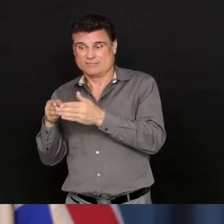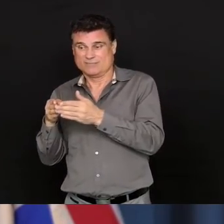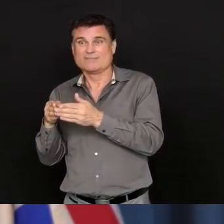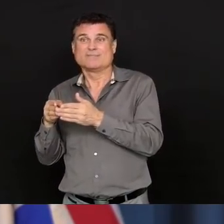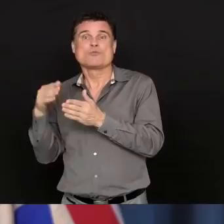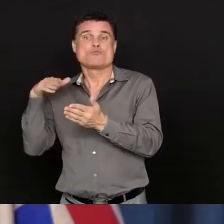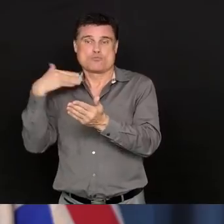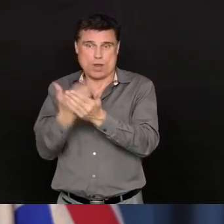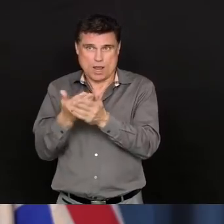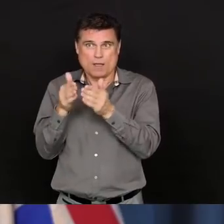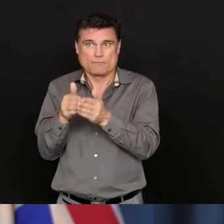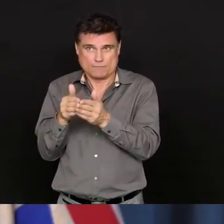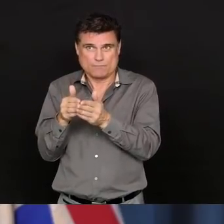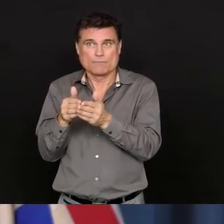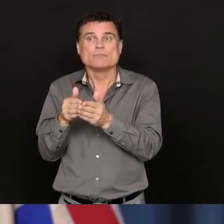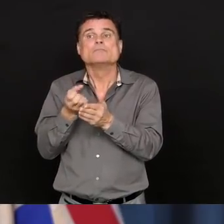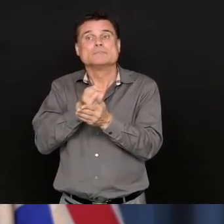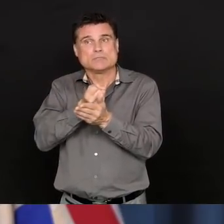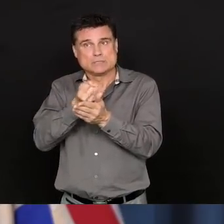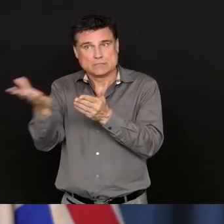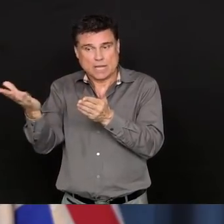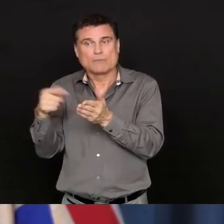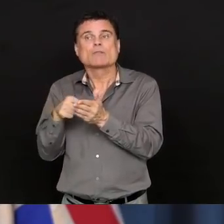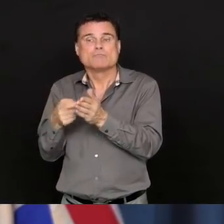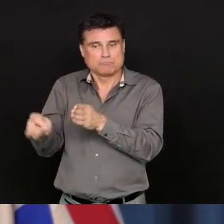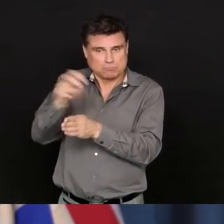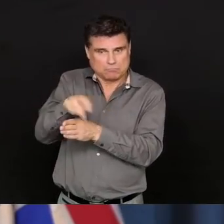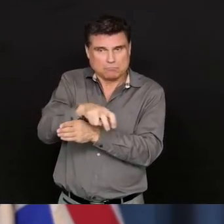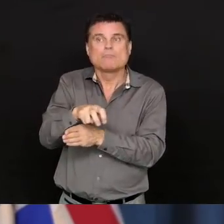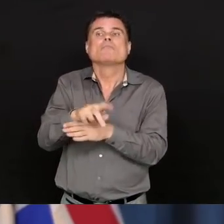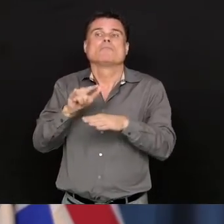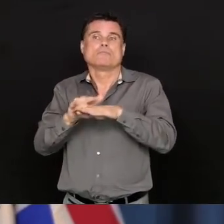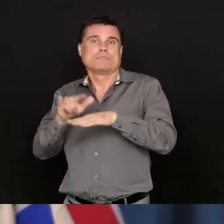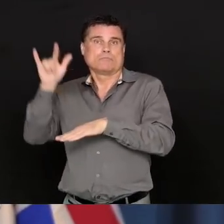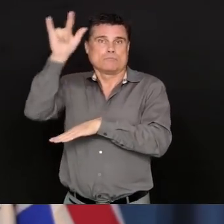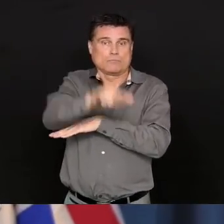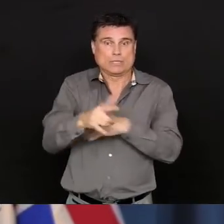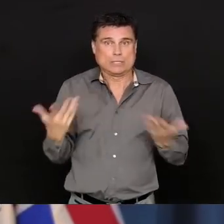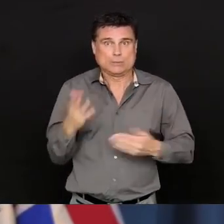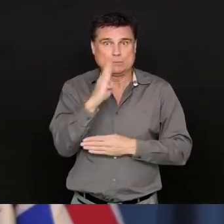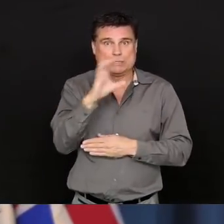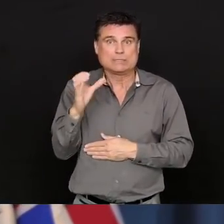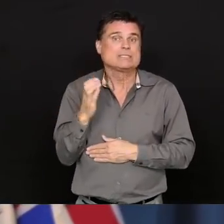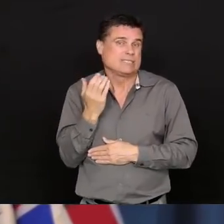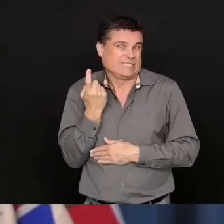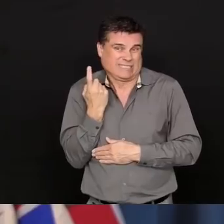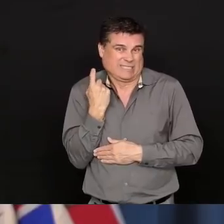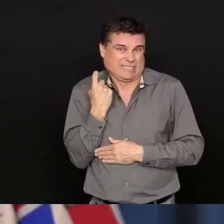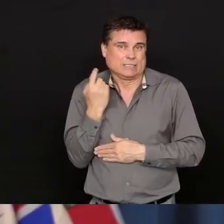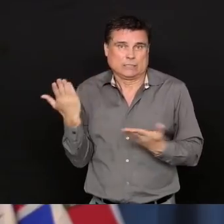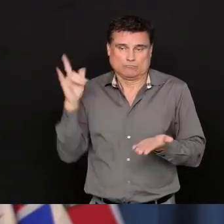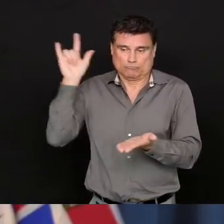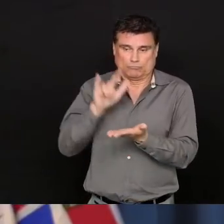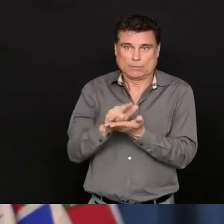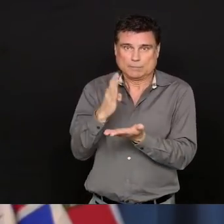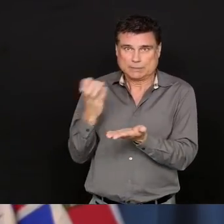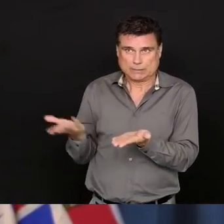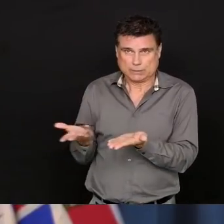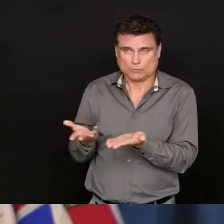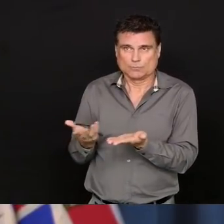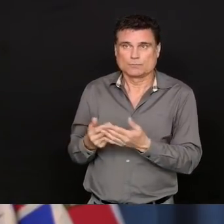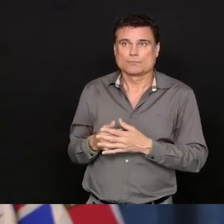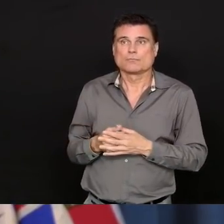were part of the understanding of what was happening. These people flew into